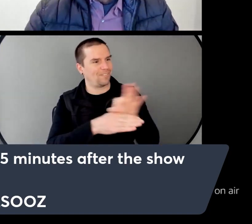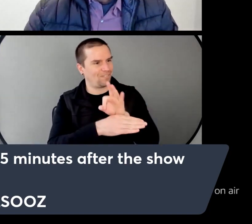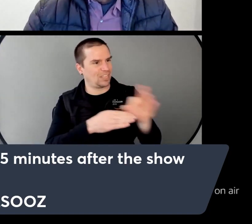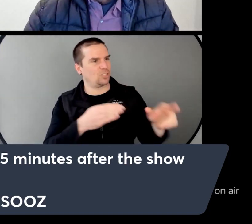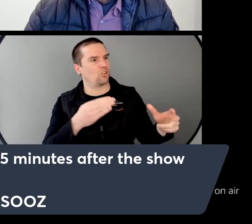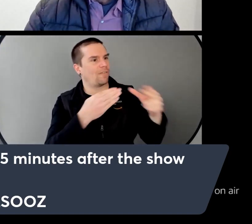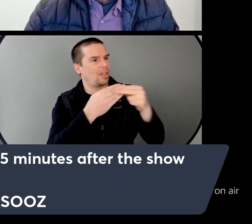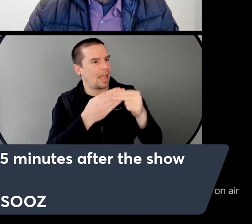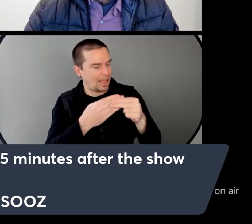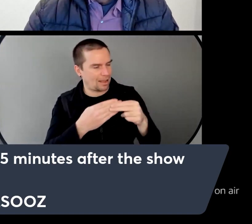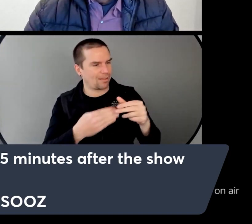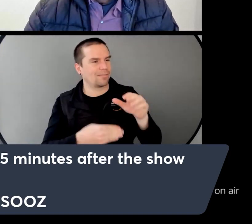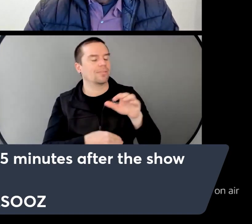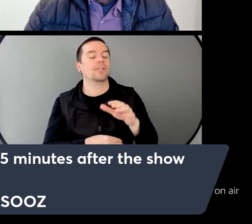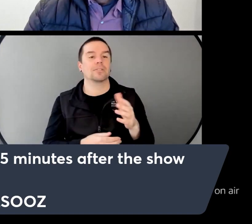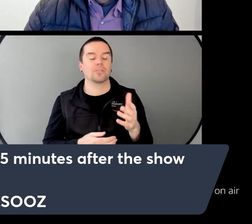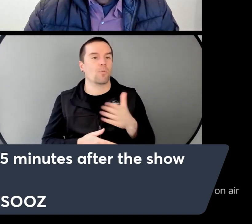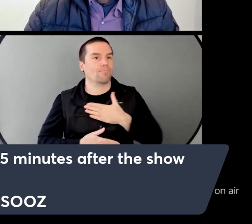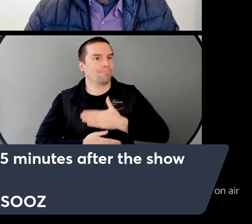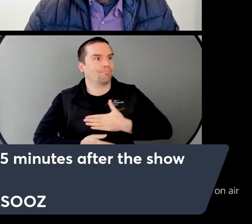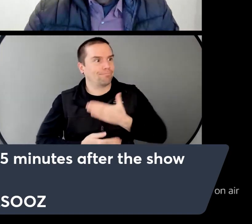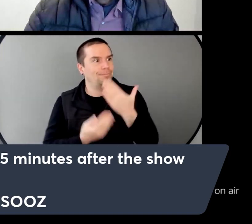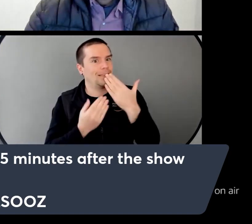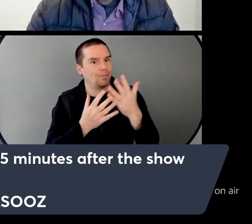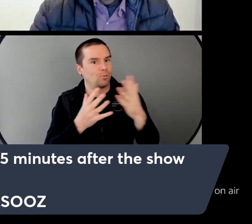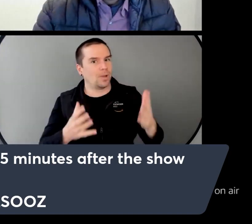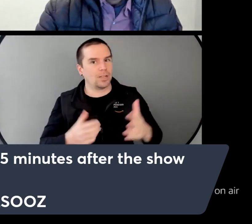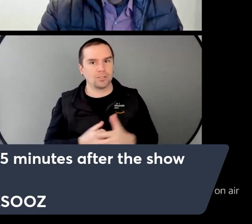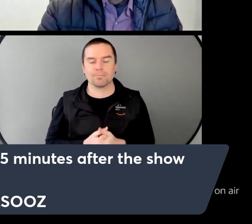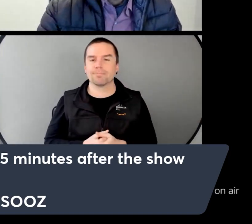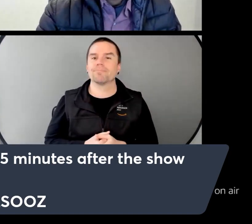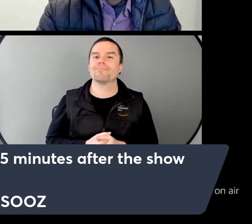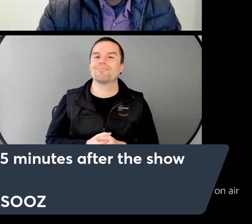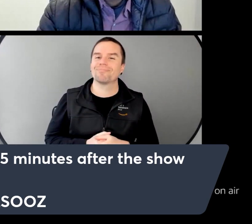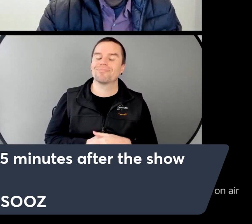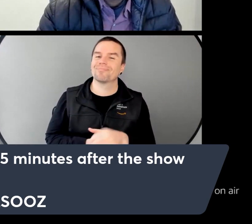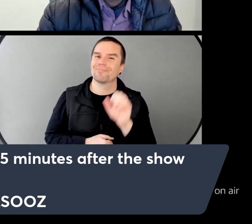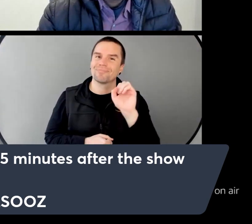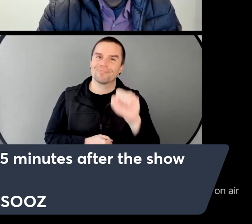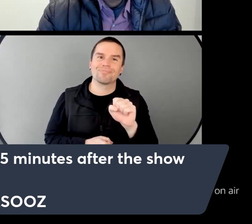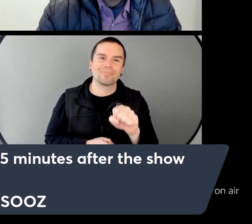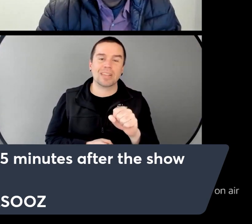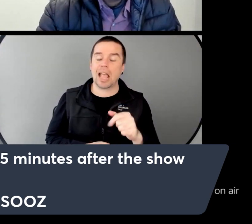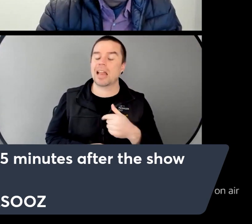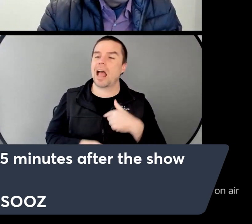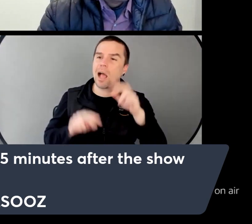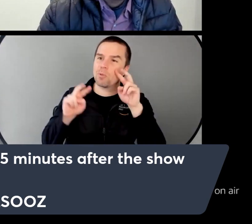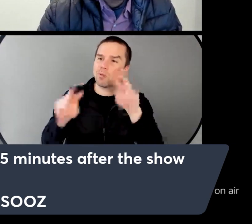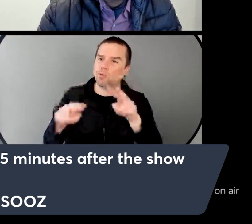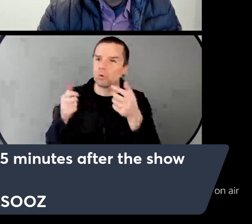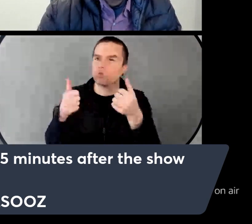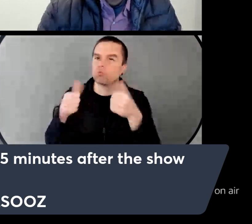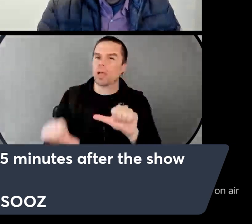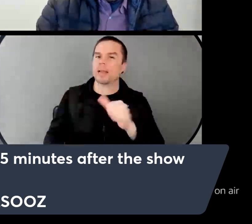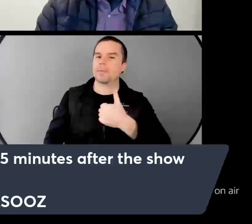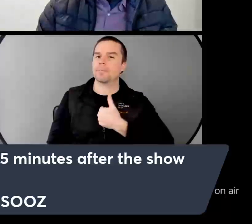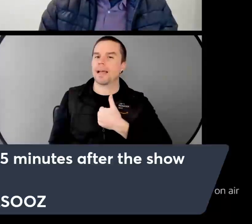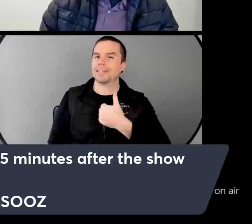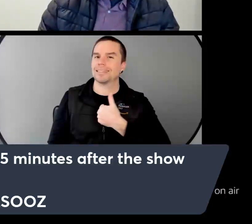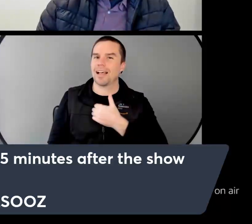it. Thank you for having me. Yeah, Chloe, I'm looking forward to trying it out myself on my Signal website.